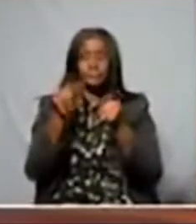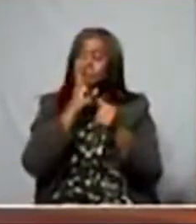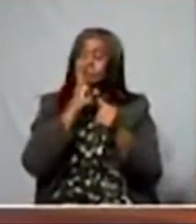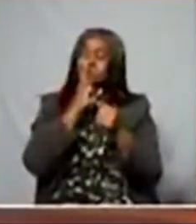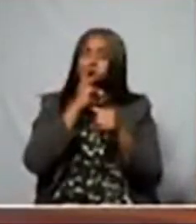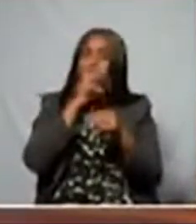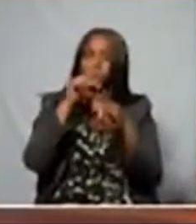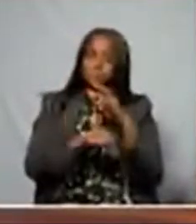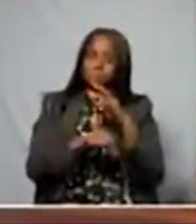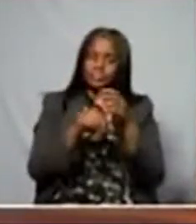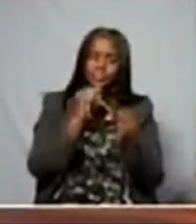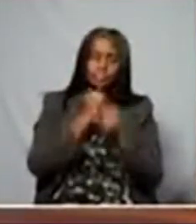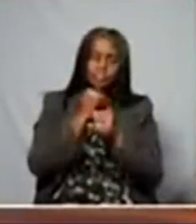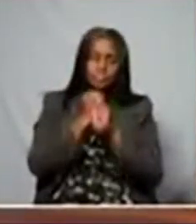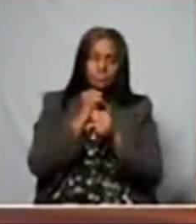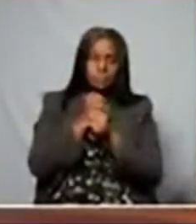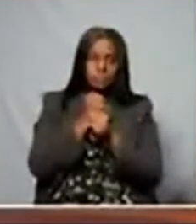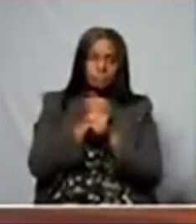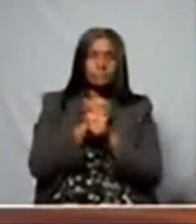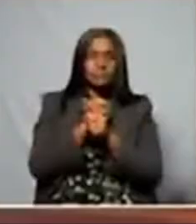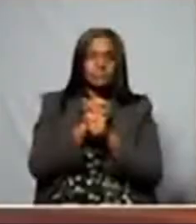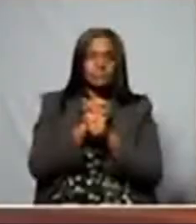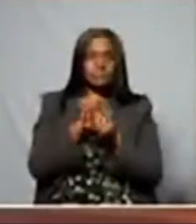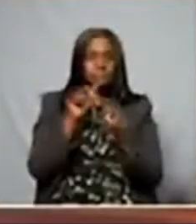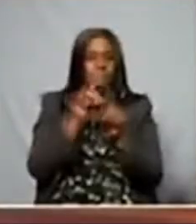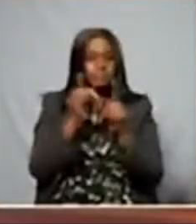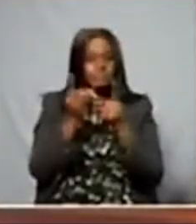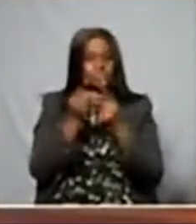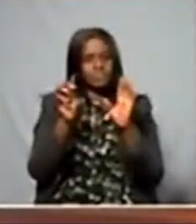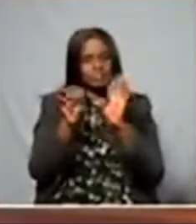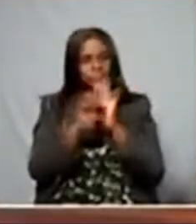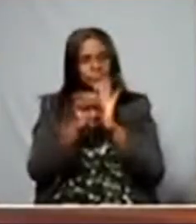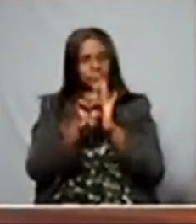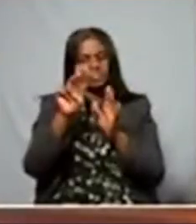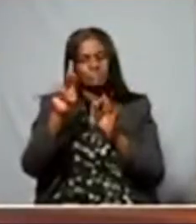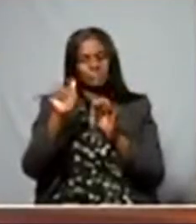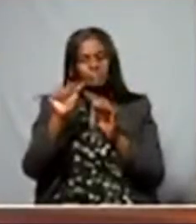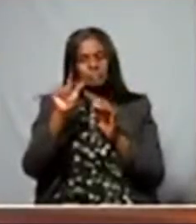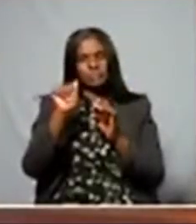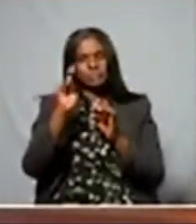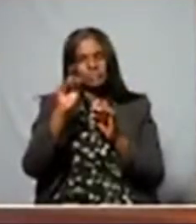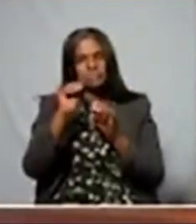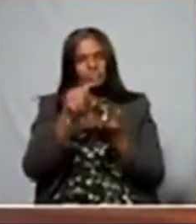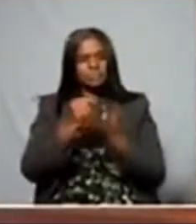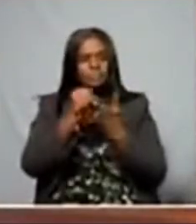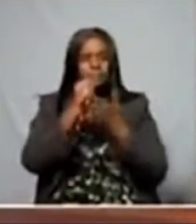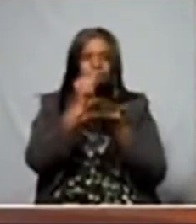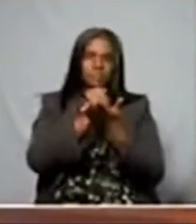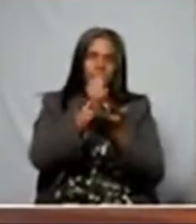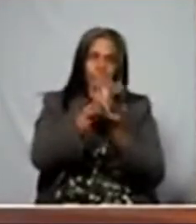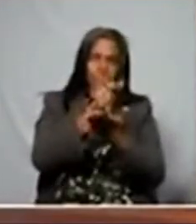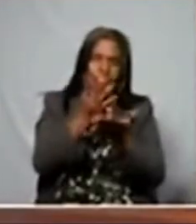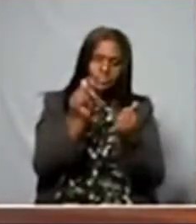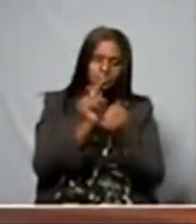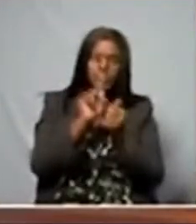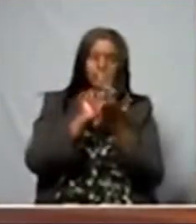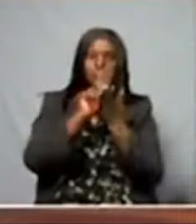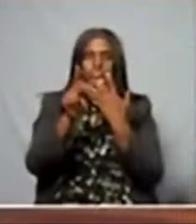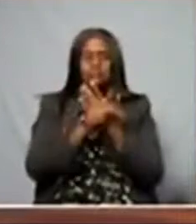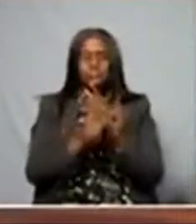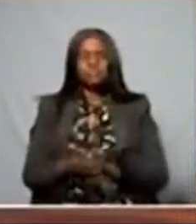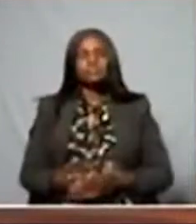are currently being done in districts like Kalabo, Senanga, Sesheke, and Kaoma.